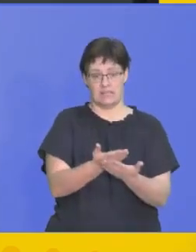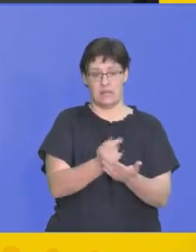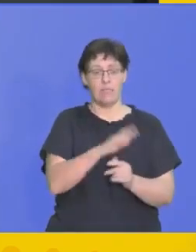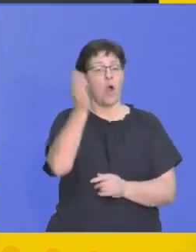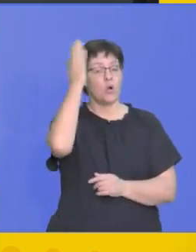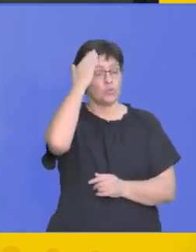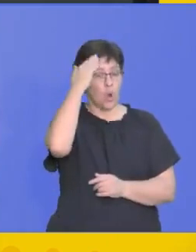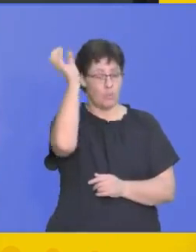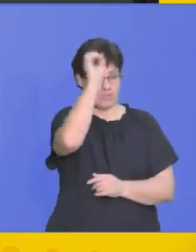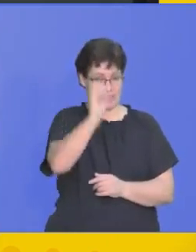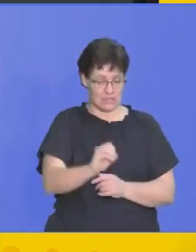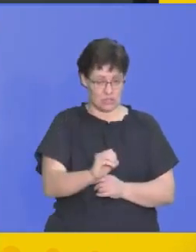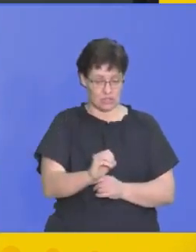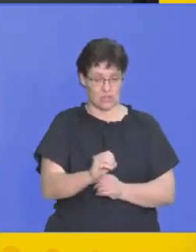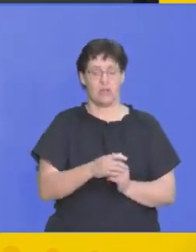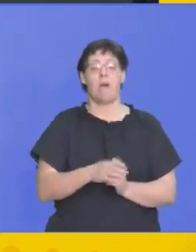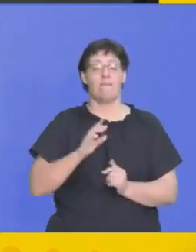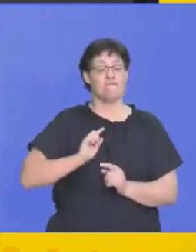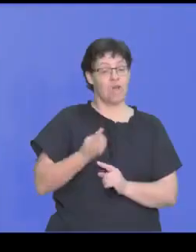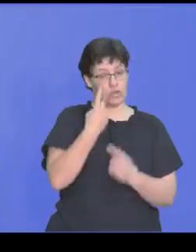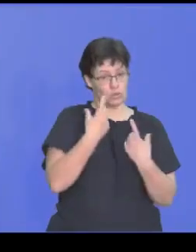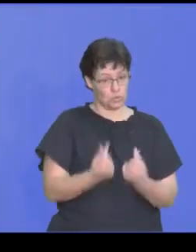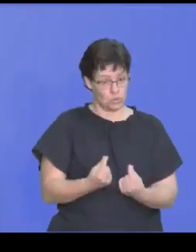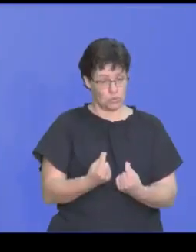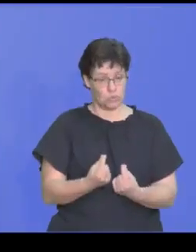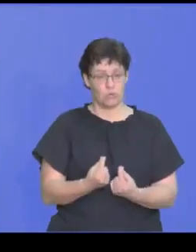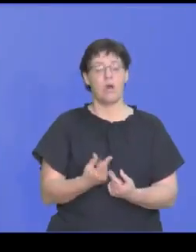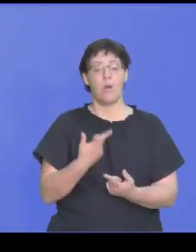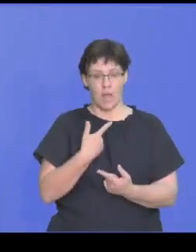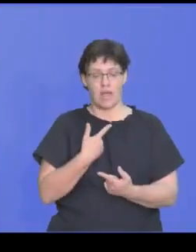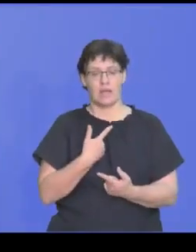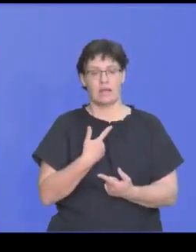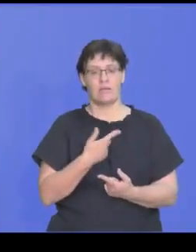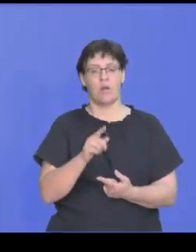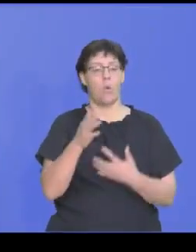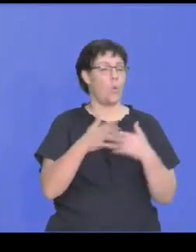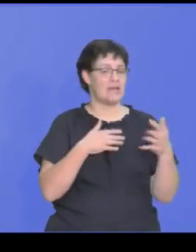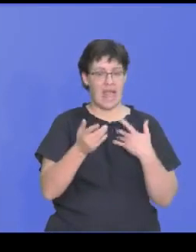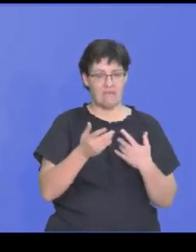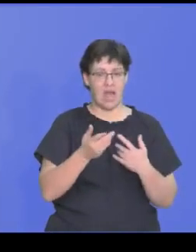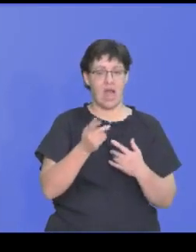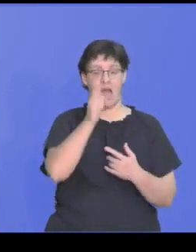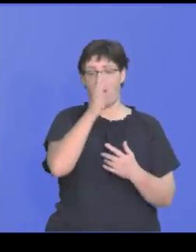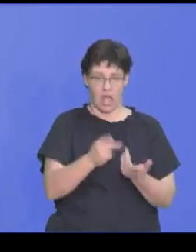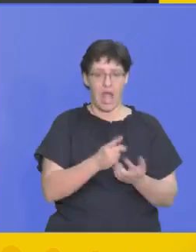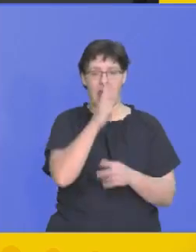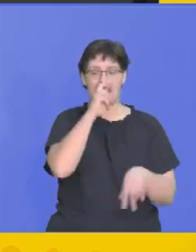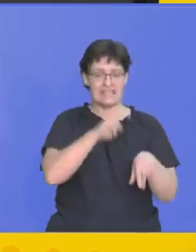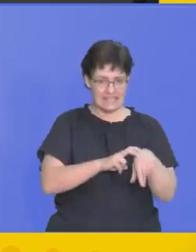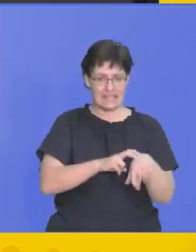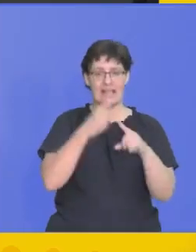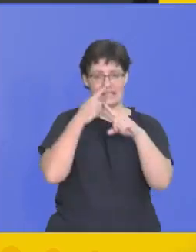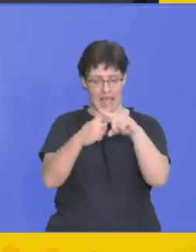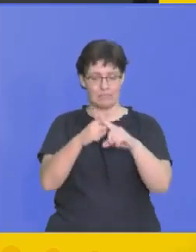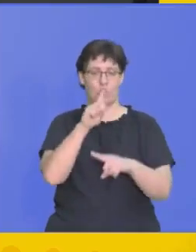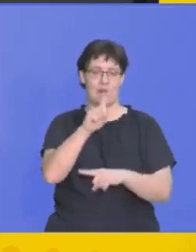I know this percentage, so the first thing I'm going to do is I'm going to actually type up that whatever my fraction is, I need to times